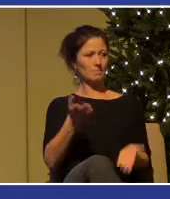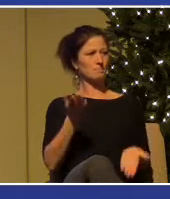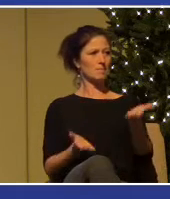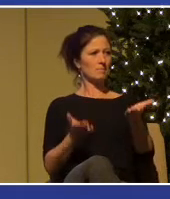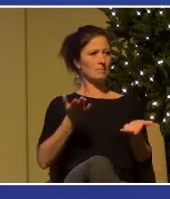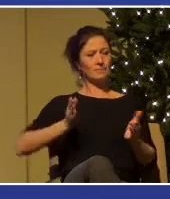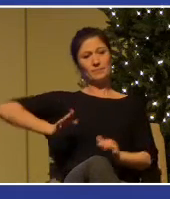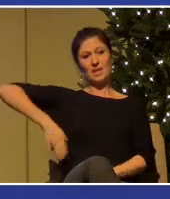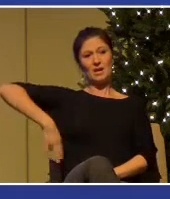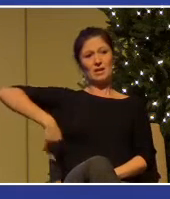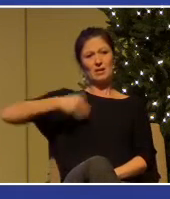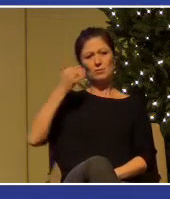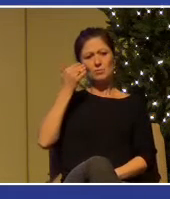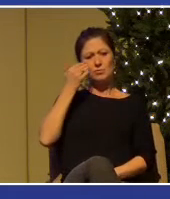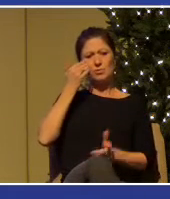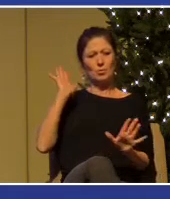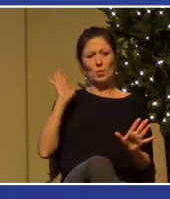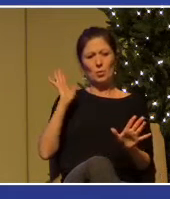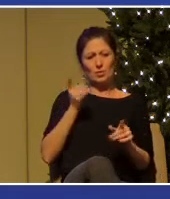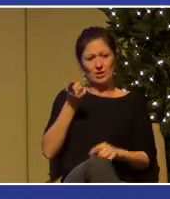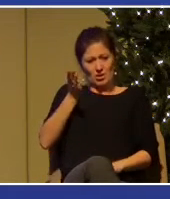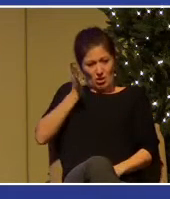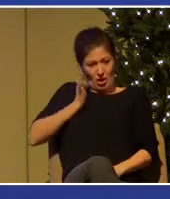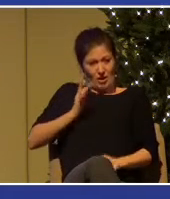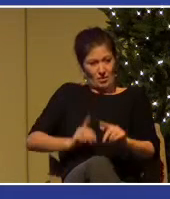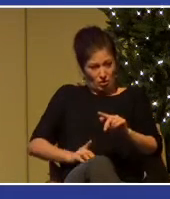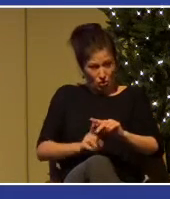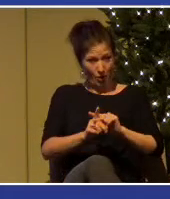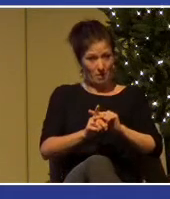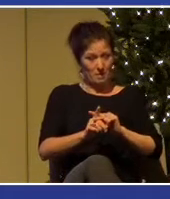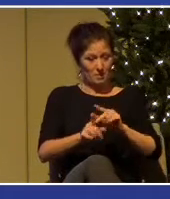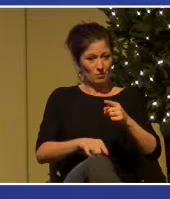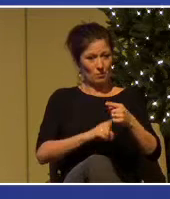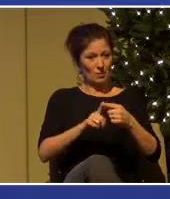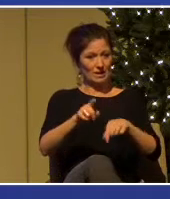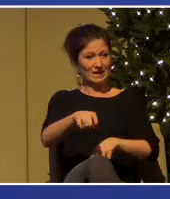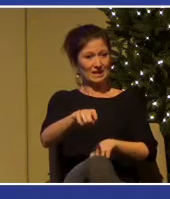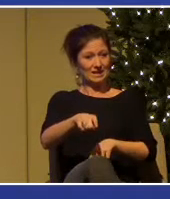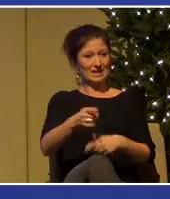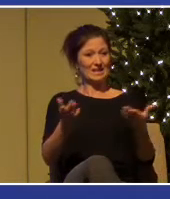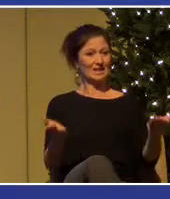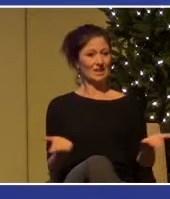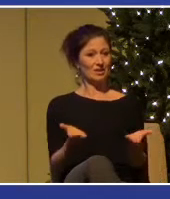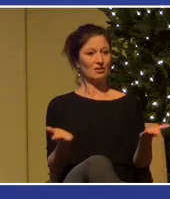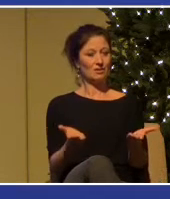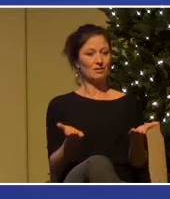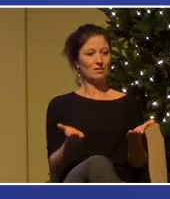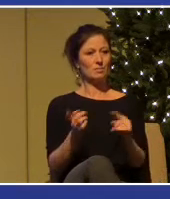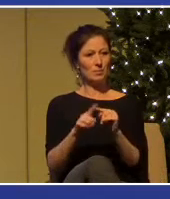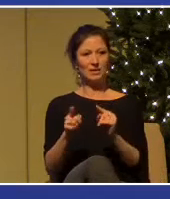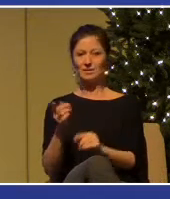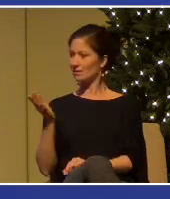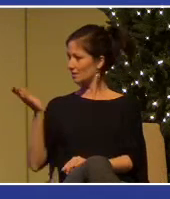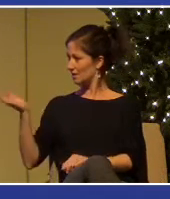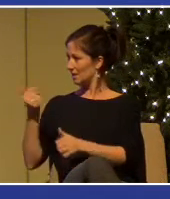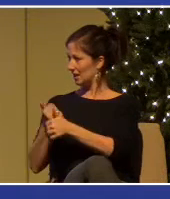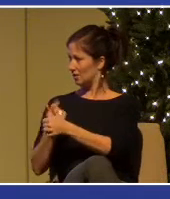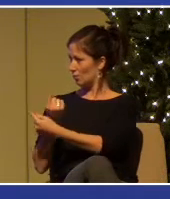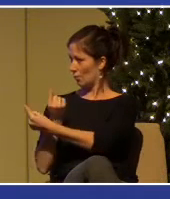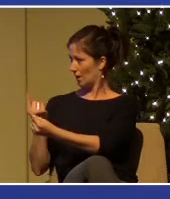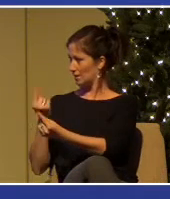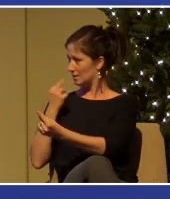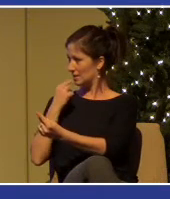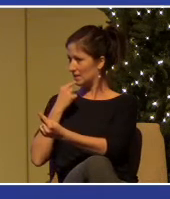there yet. But there's something then inside that says, he came, he'll come.